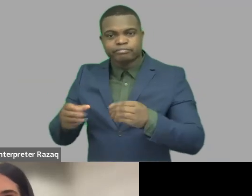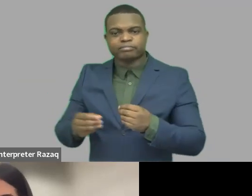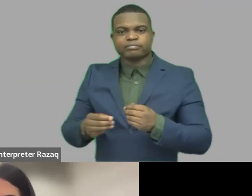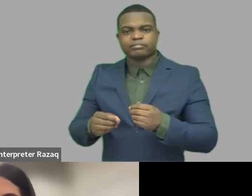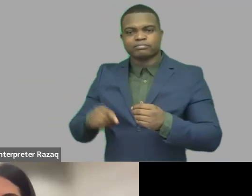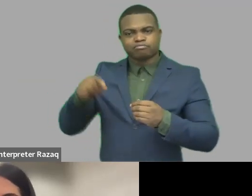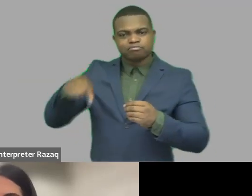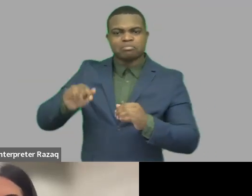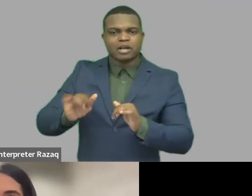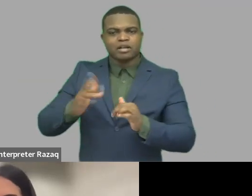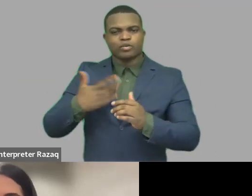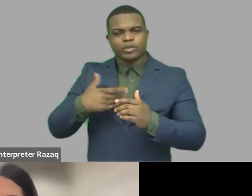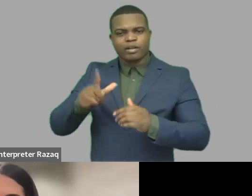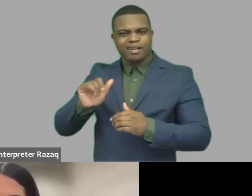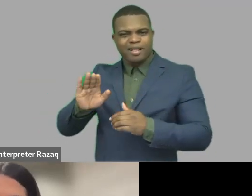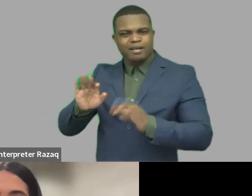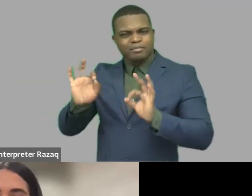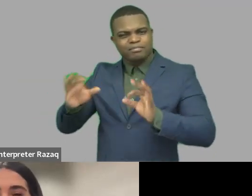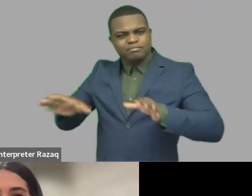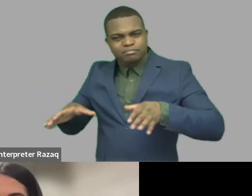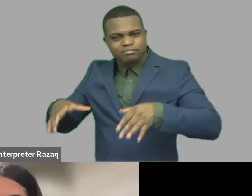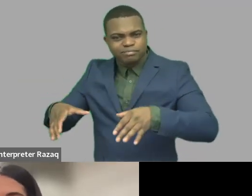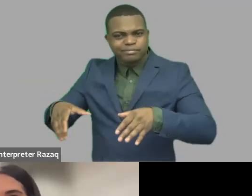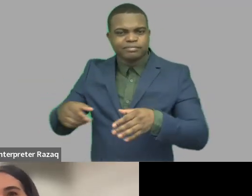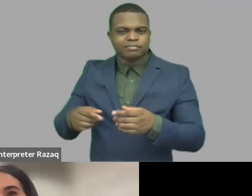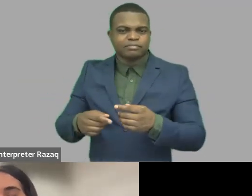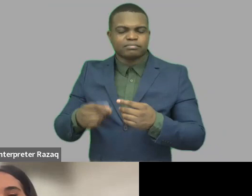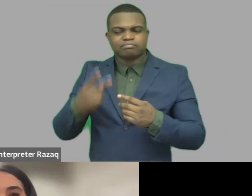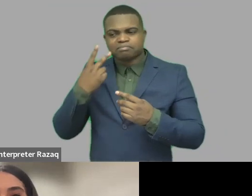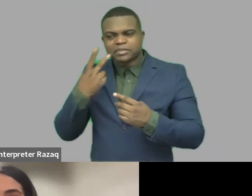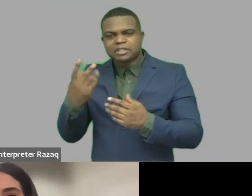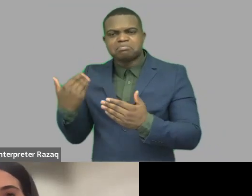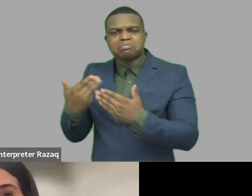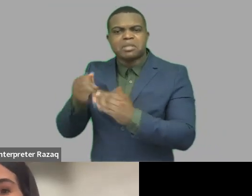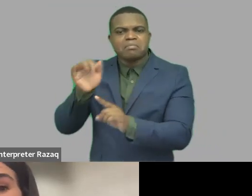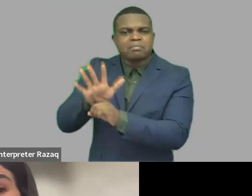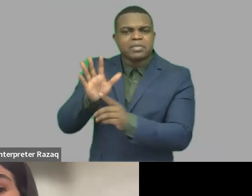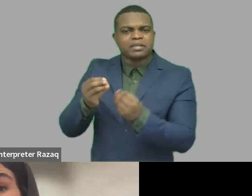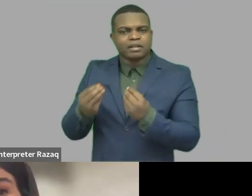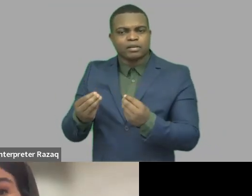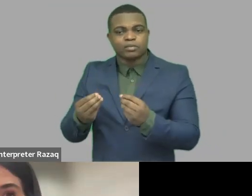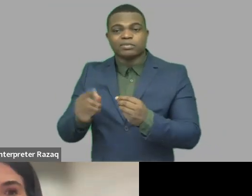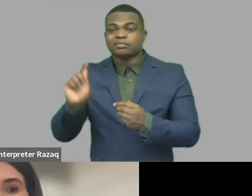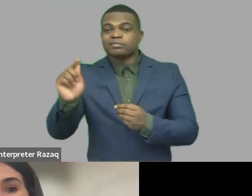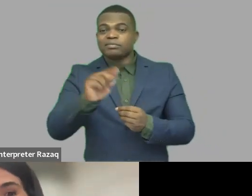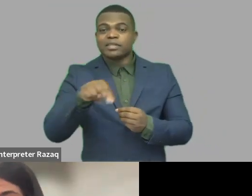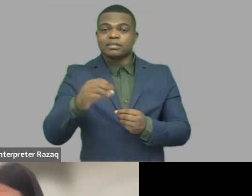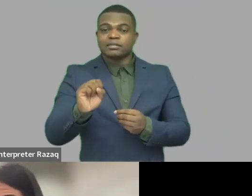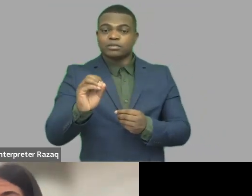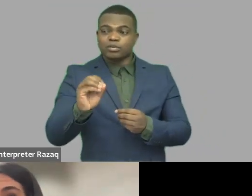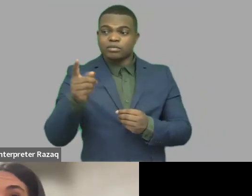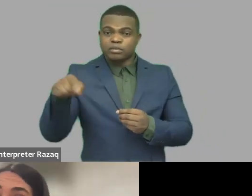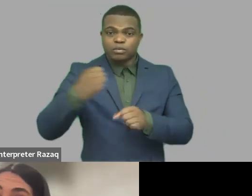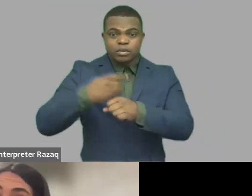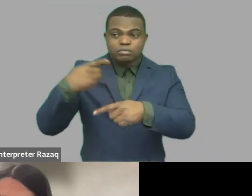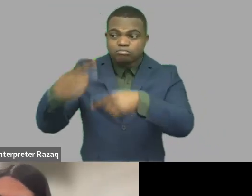Let's say, with our own capabilities, we processed more than 100 requests of detection of Pegasus within International